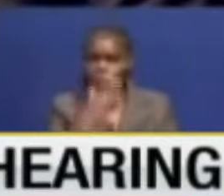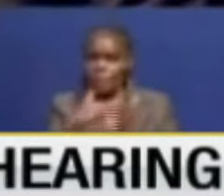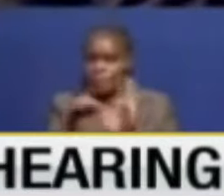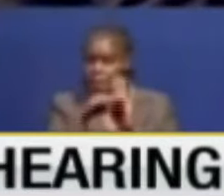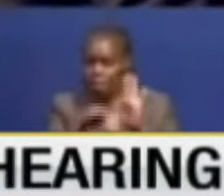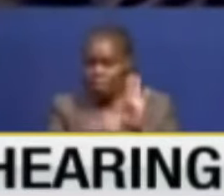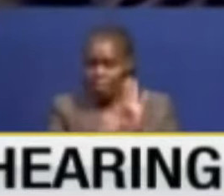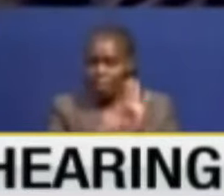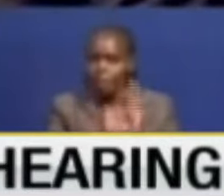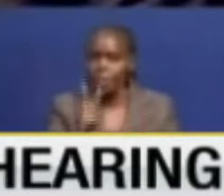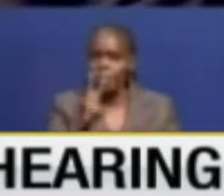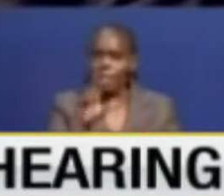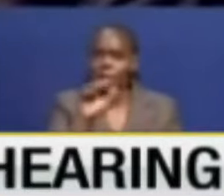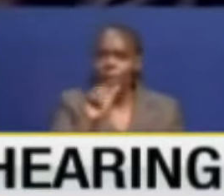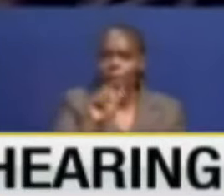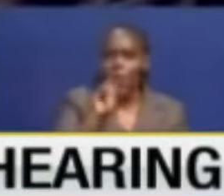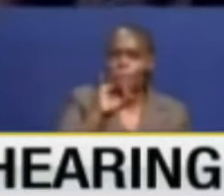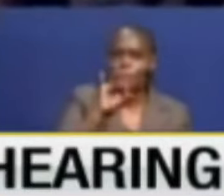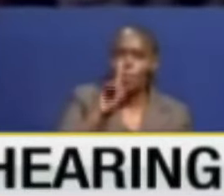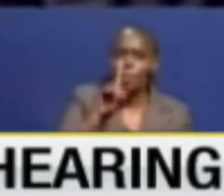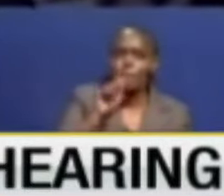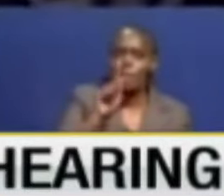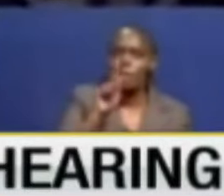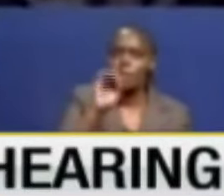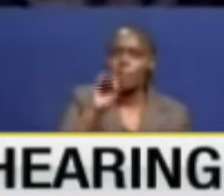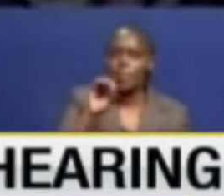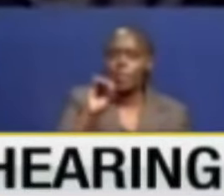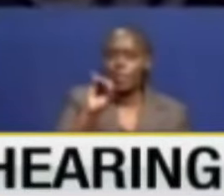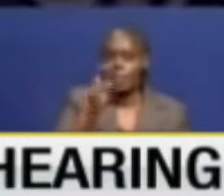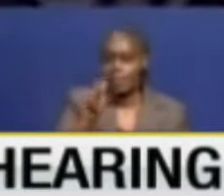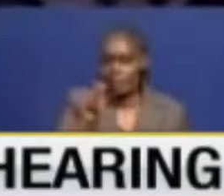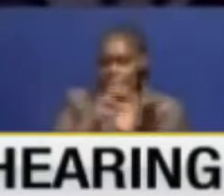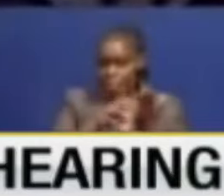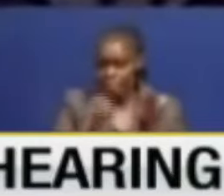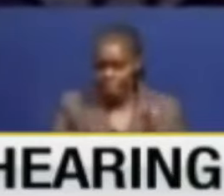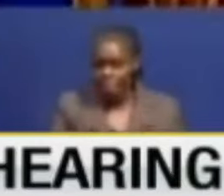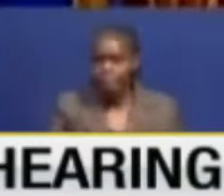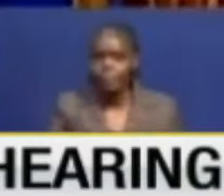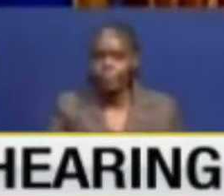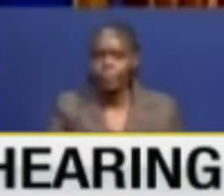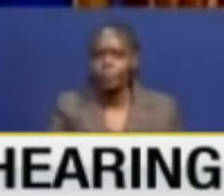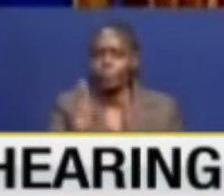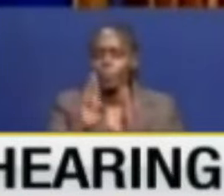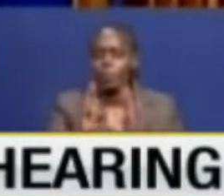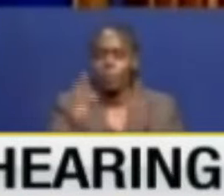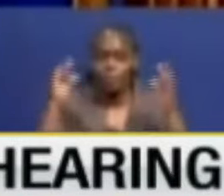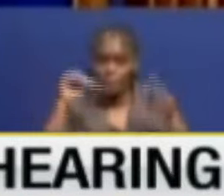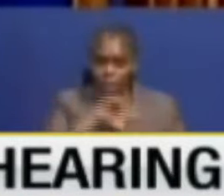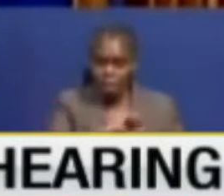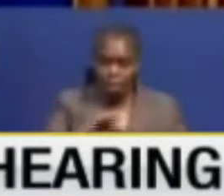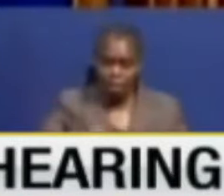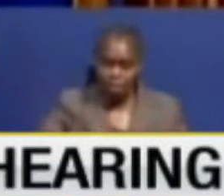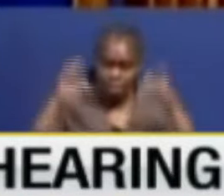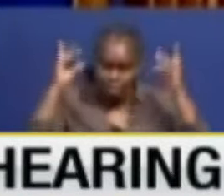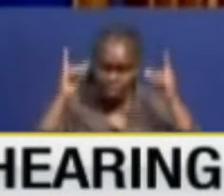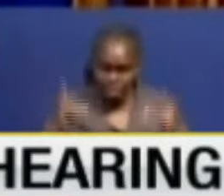of two affidavits be expunged. Now, this is the ruling of the Senate.